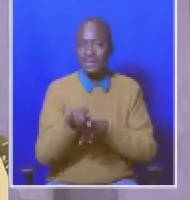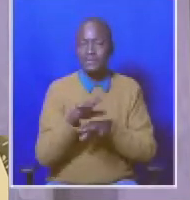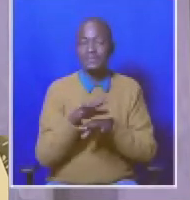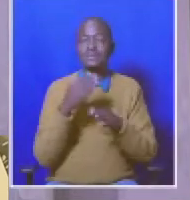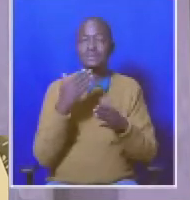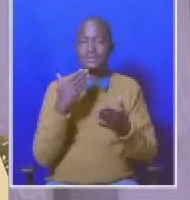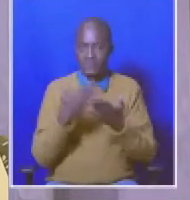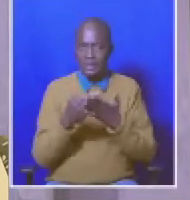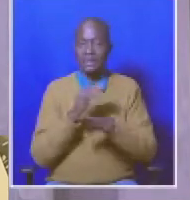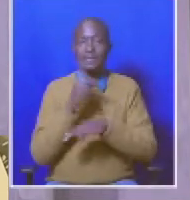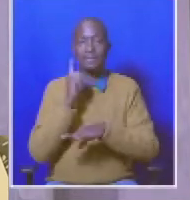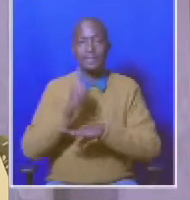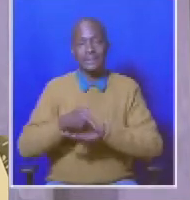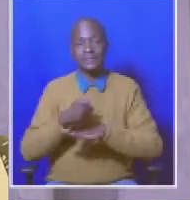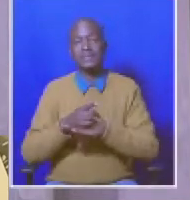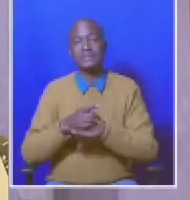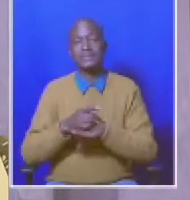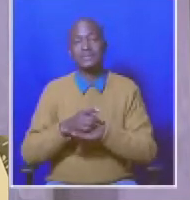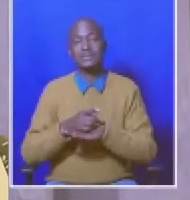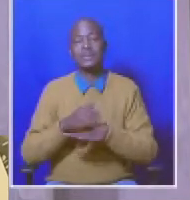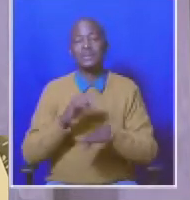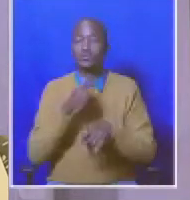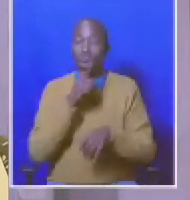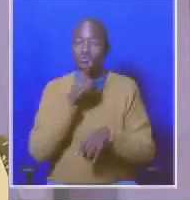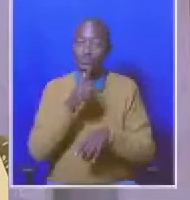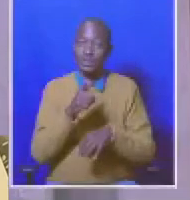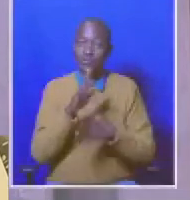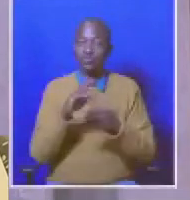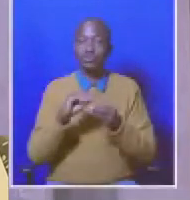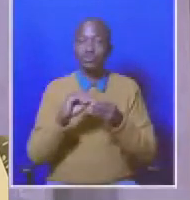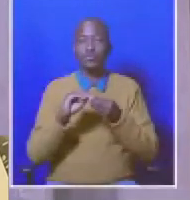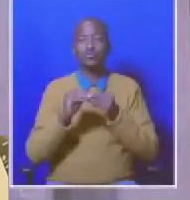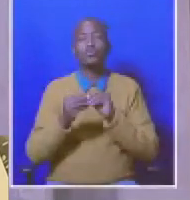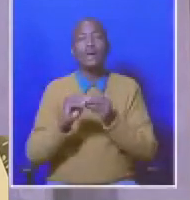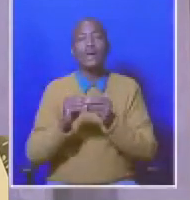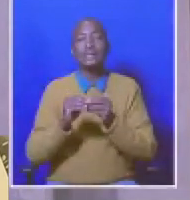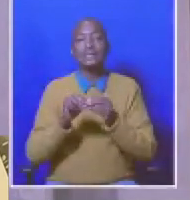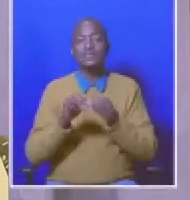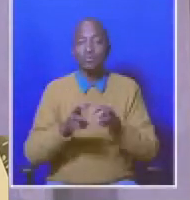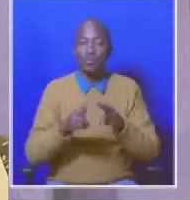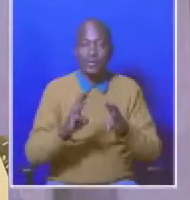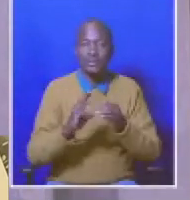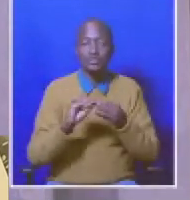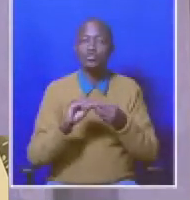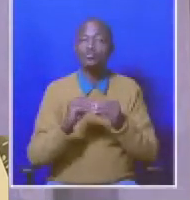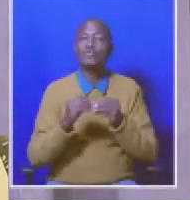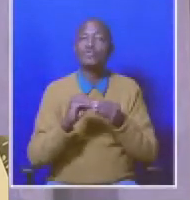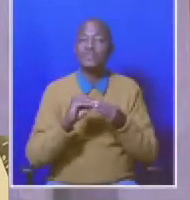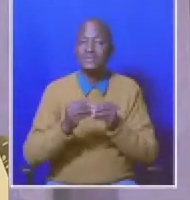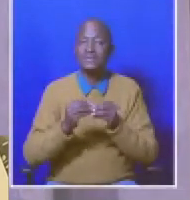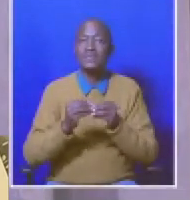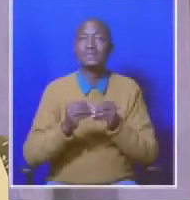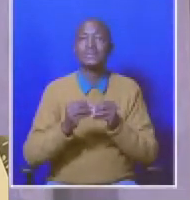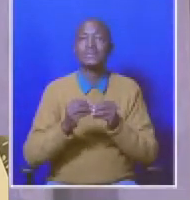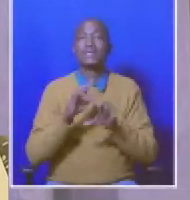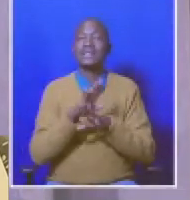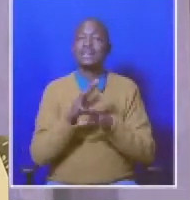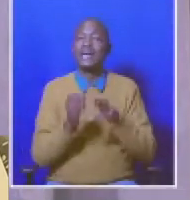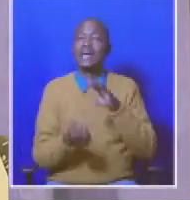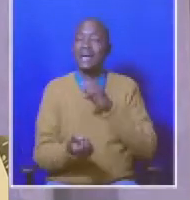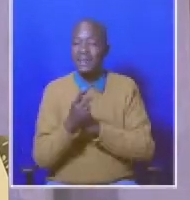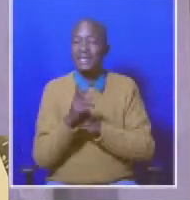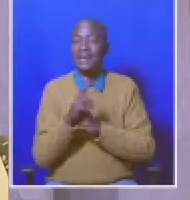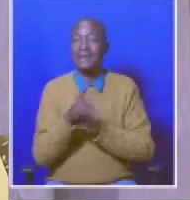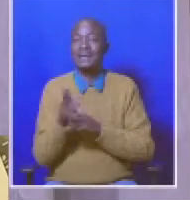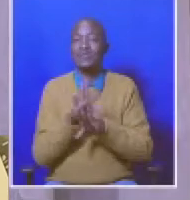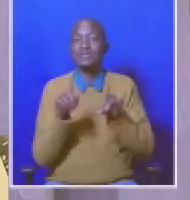prosecuted and to put in place corrective measures to mitigate against the recurrence of such